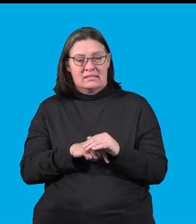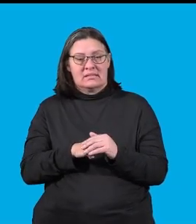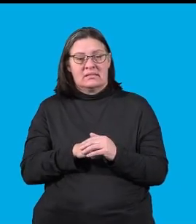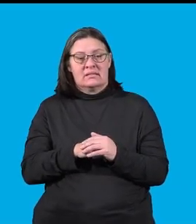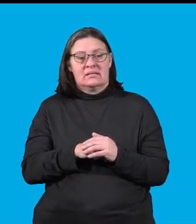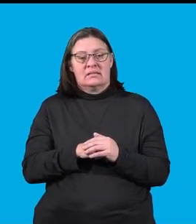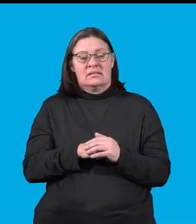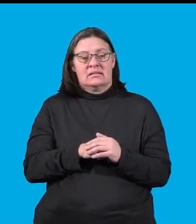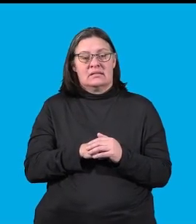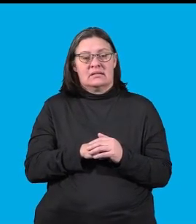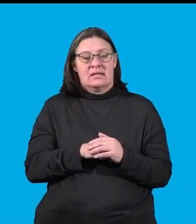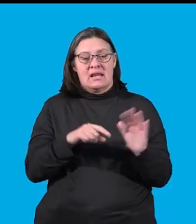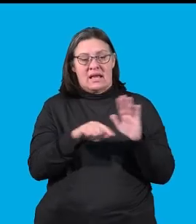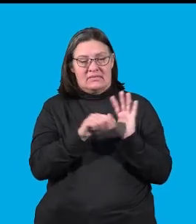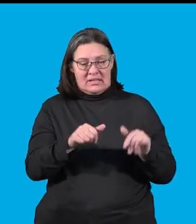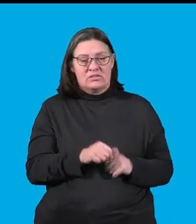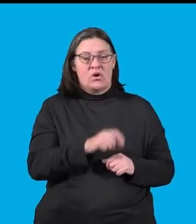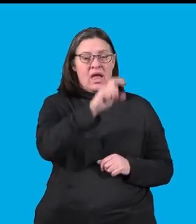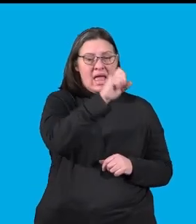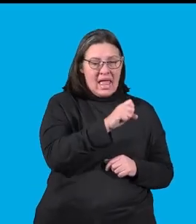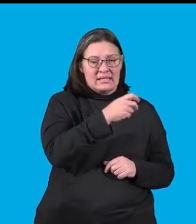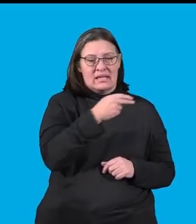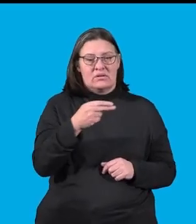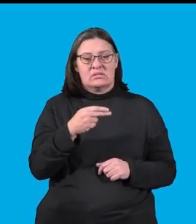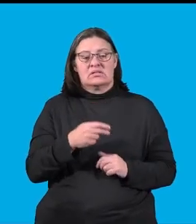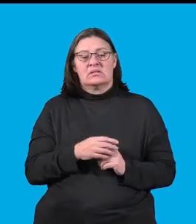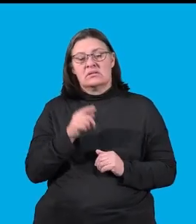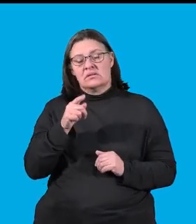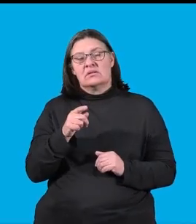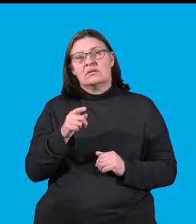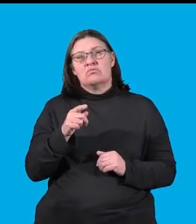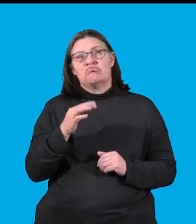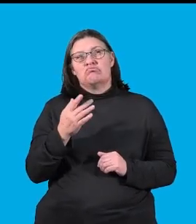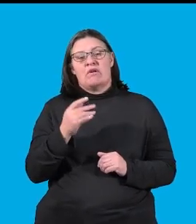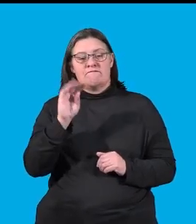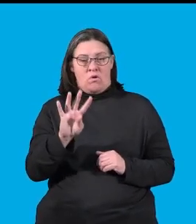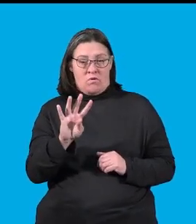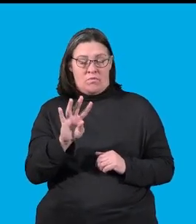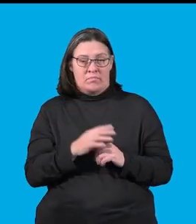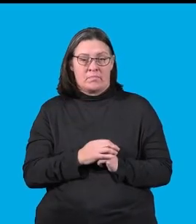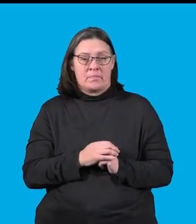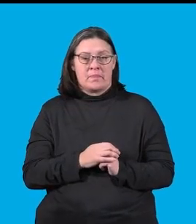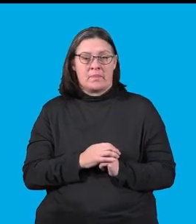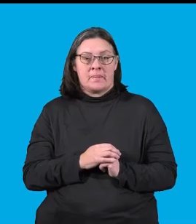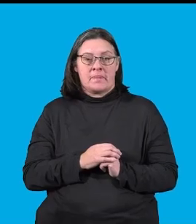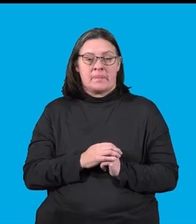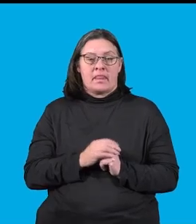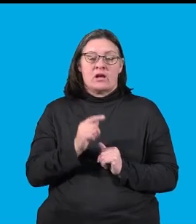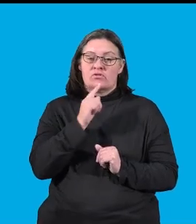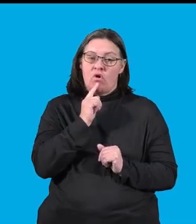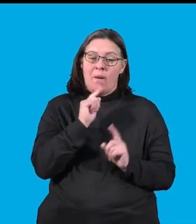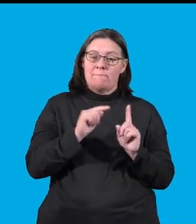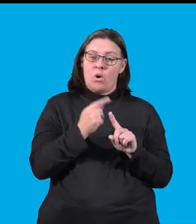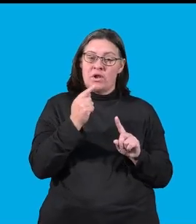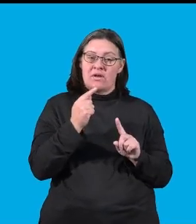divide through by negative 6, so you get x is equal to negative 24 divided by negative 6, which is 4.